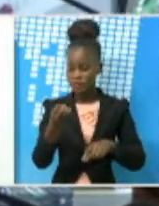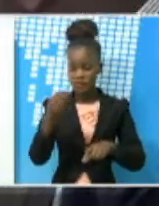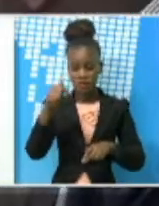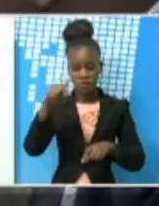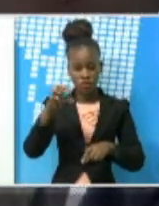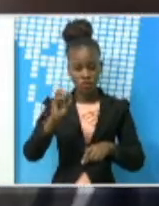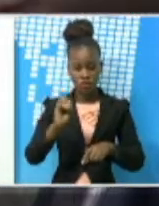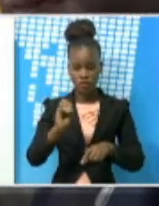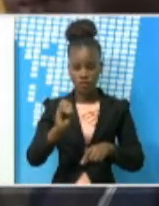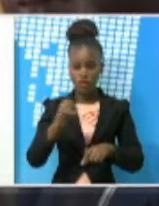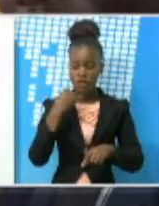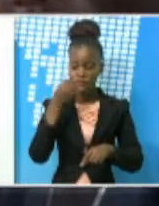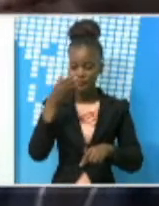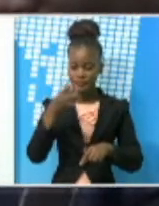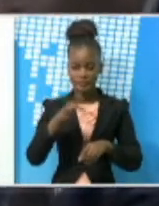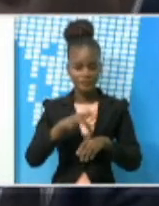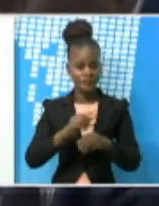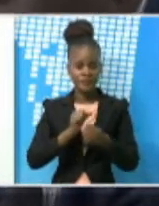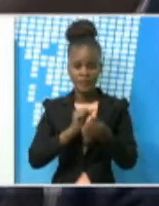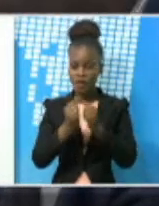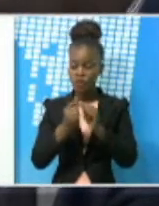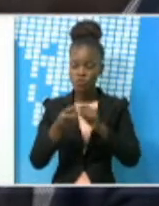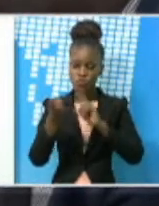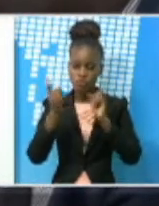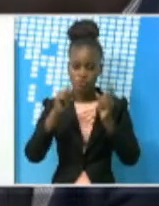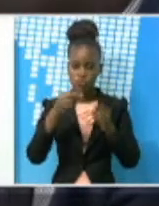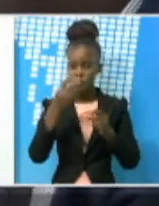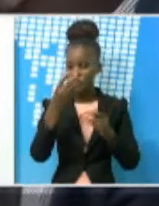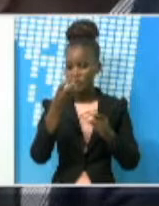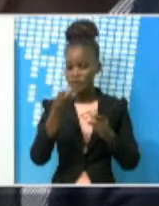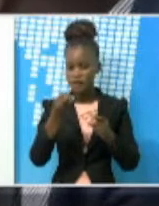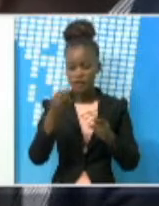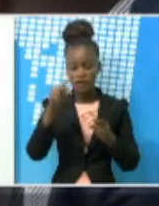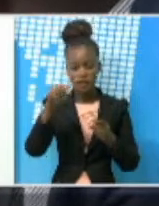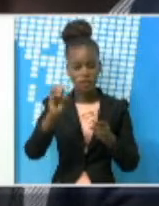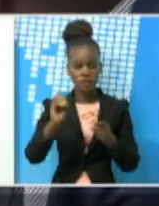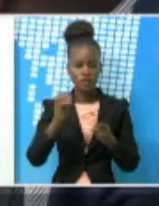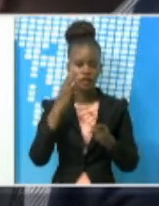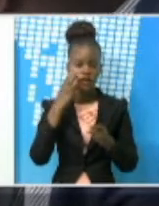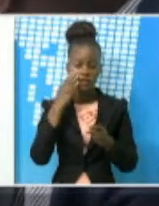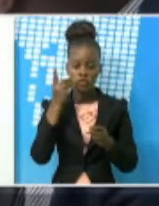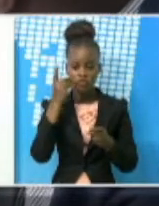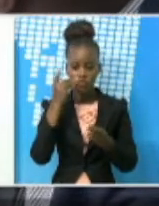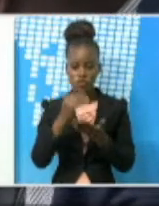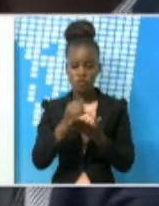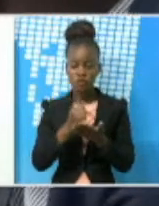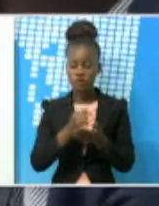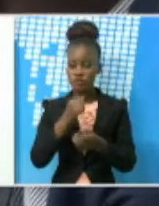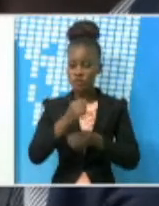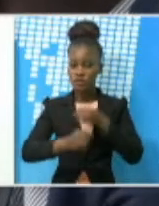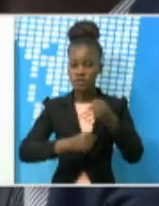shillings. She says that they anticipate generating 207 billion shillings in income for the fiscal years